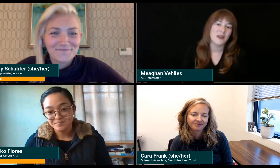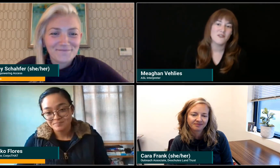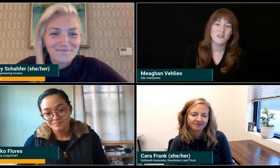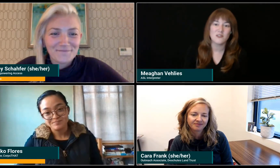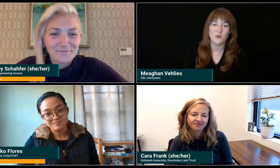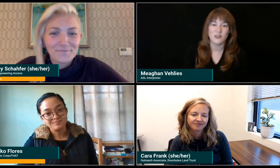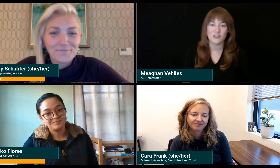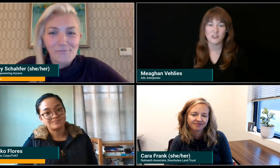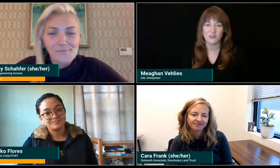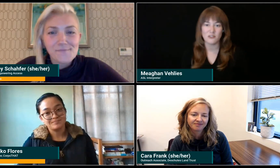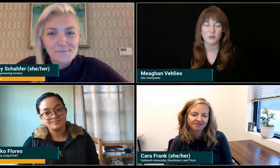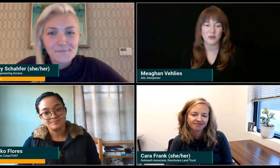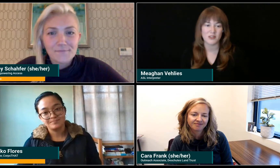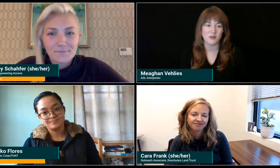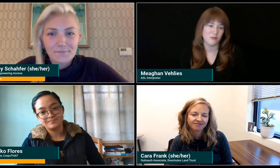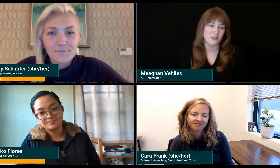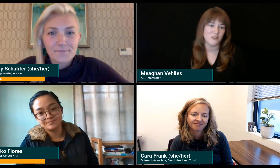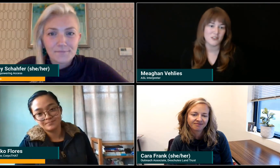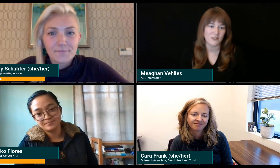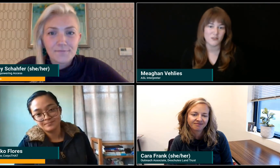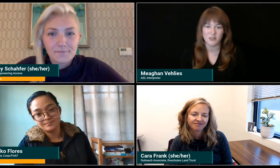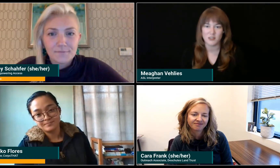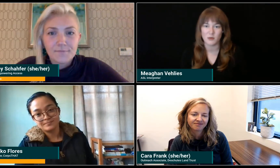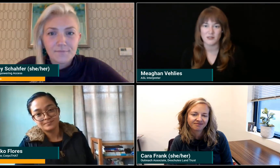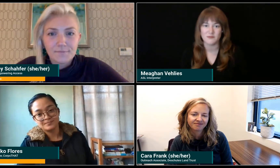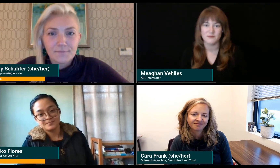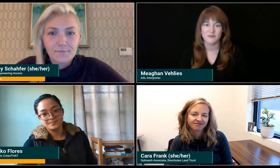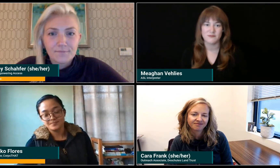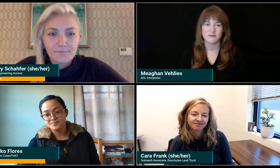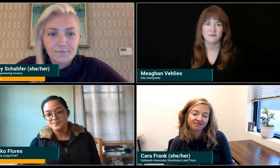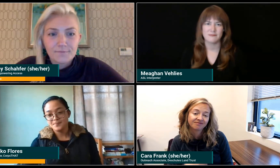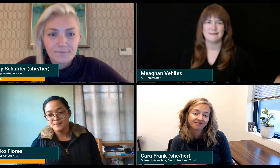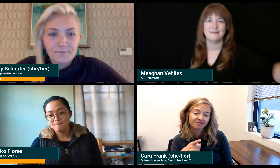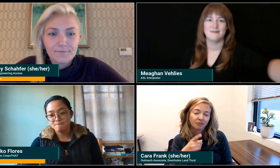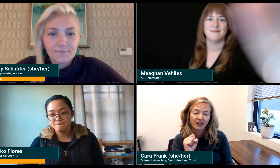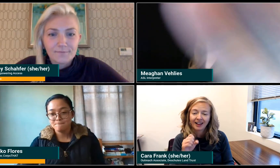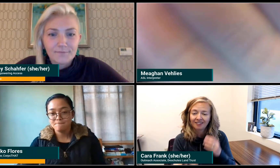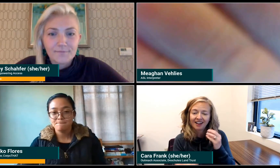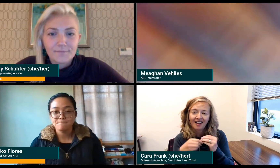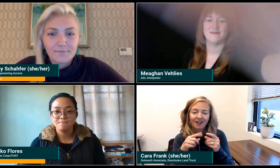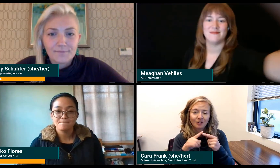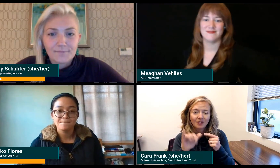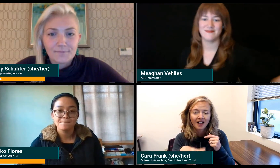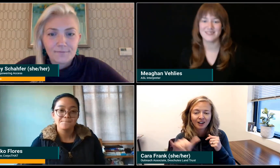only benefits wheelchair users, but it benefits the deaf community as well.